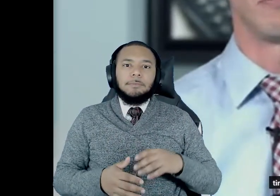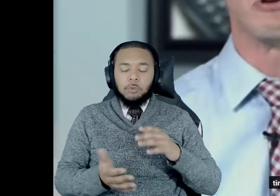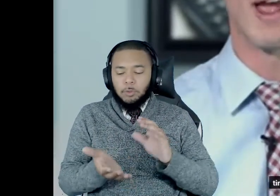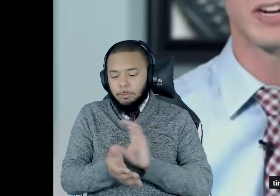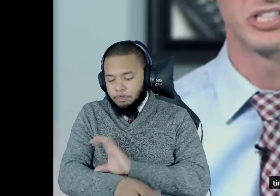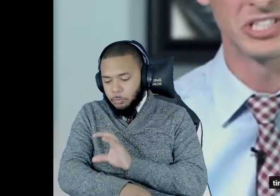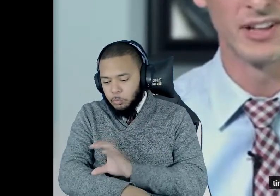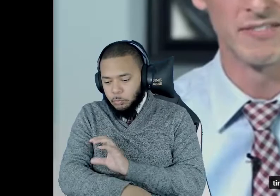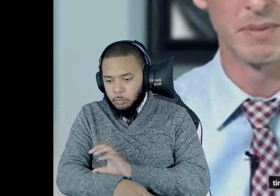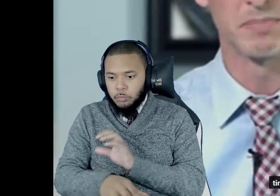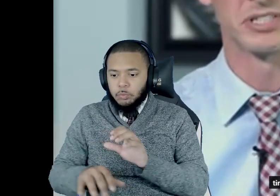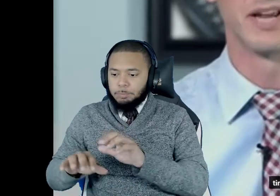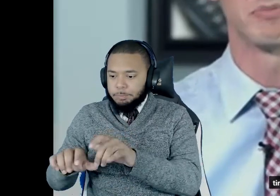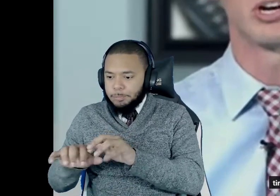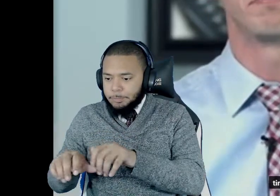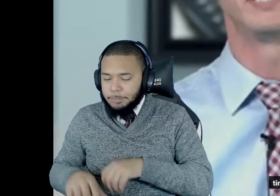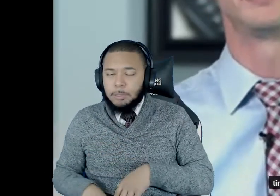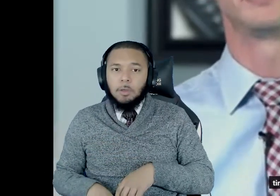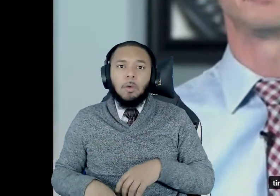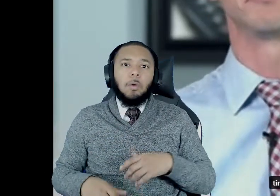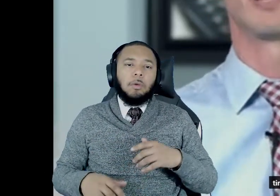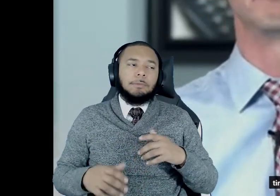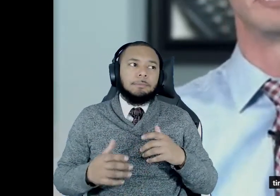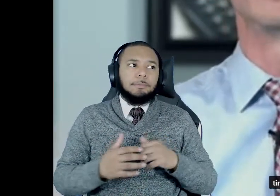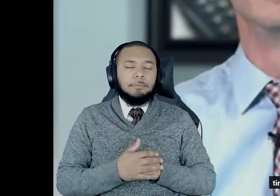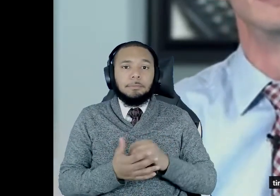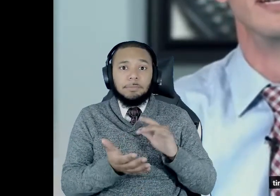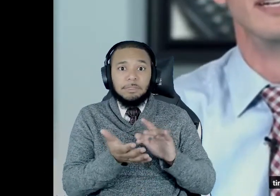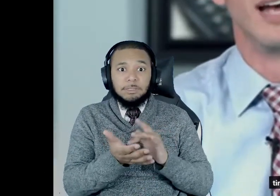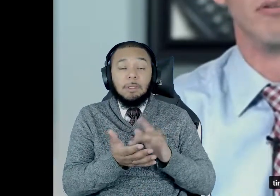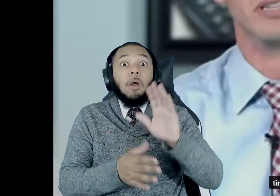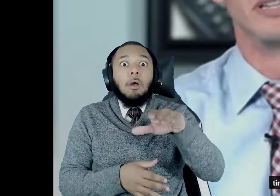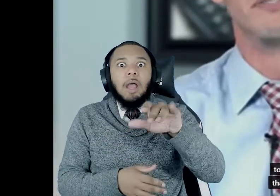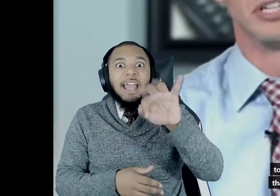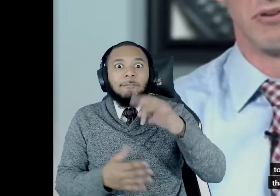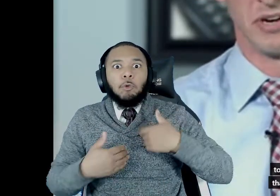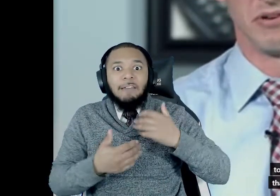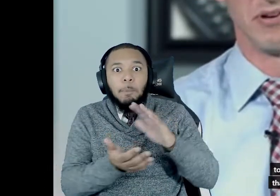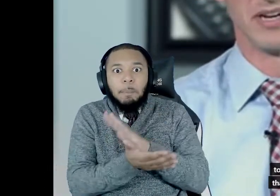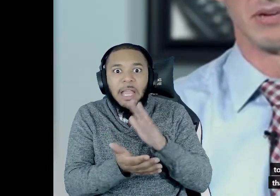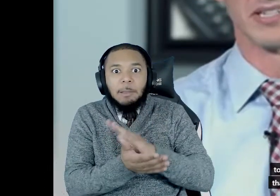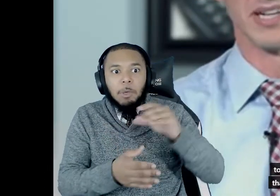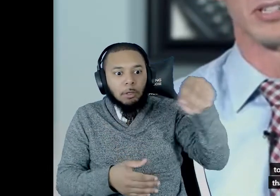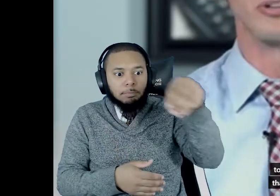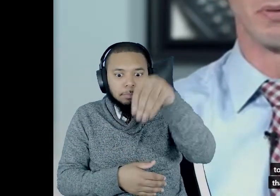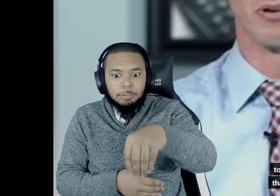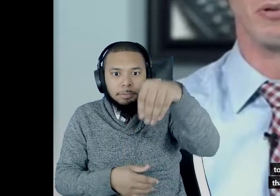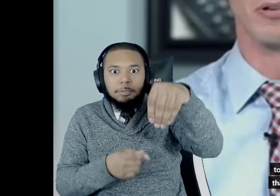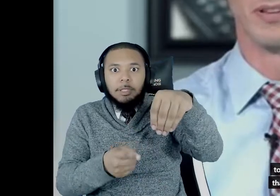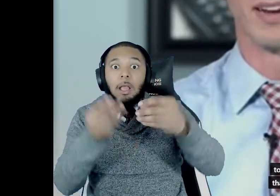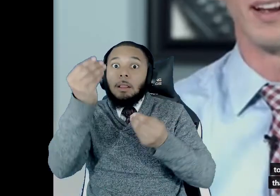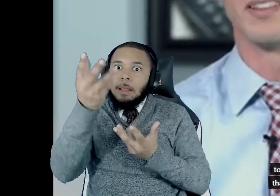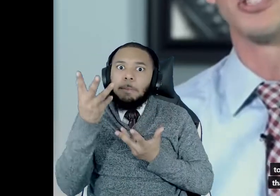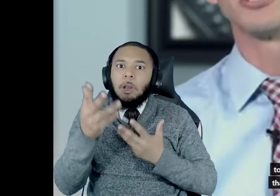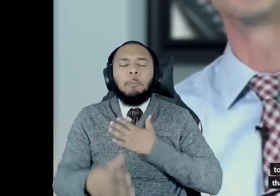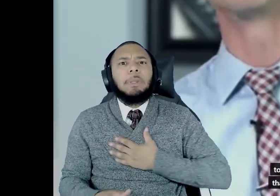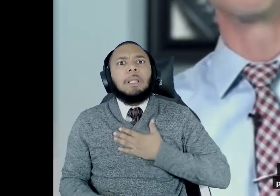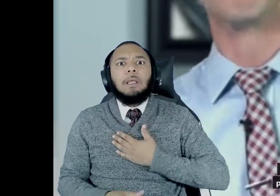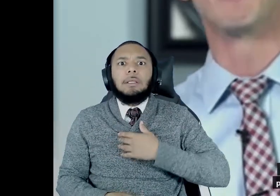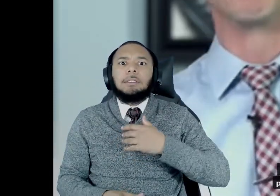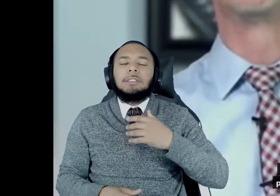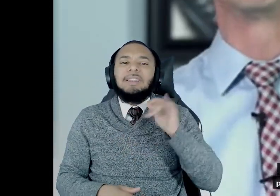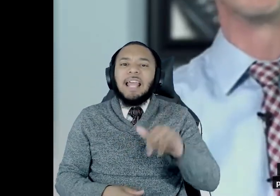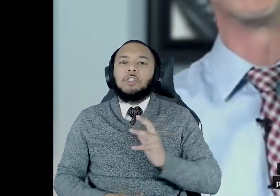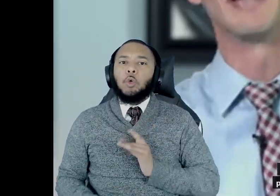Or if you actually still have a paper time card, please write me. I would love to know where you're working because that's super cool. Like there's